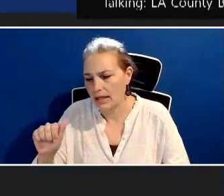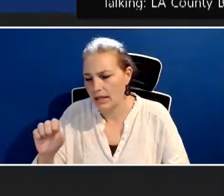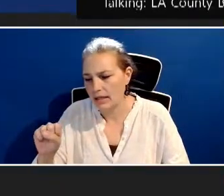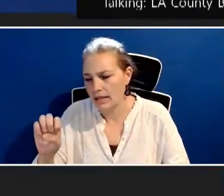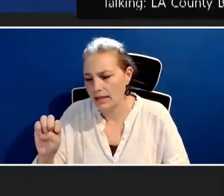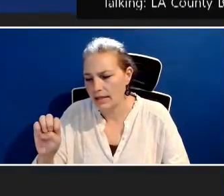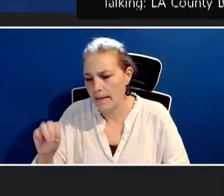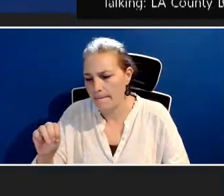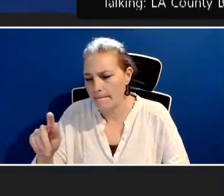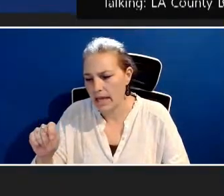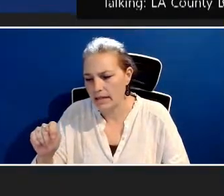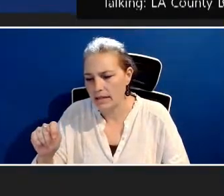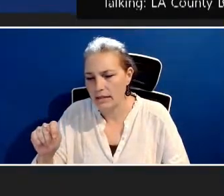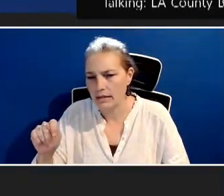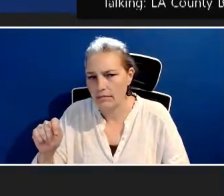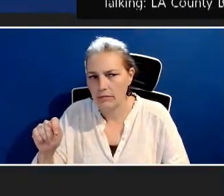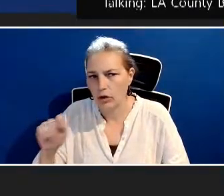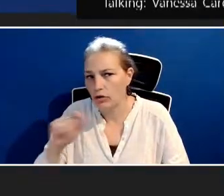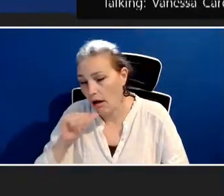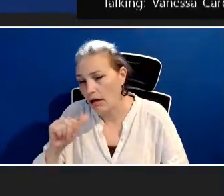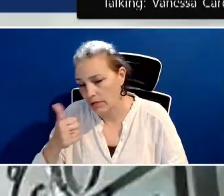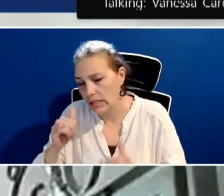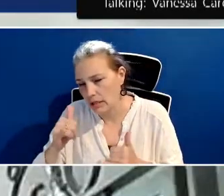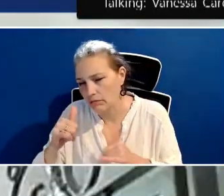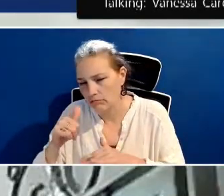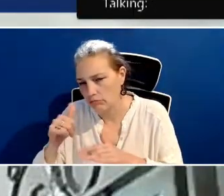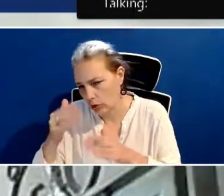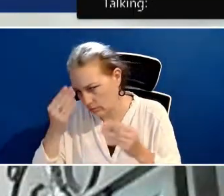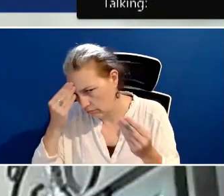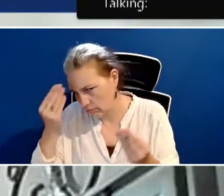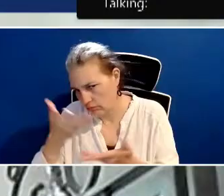Got it. Thank you so much. Of course.